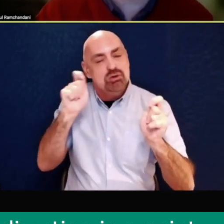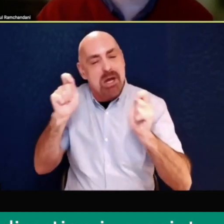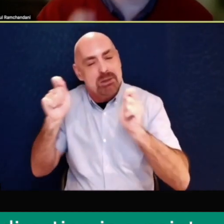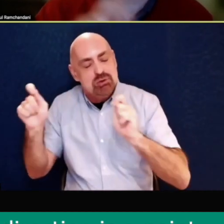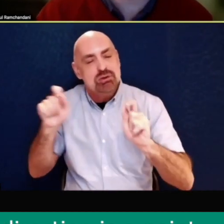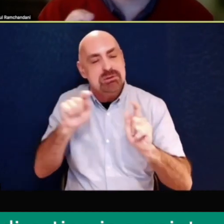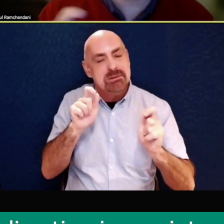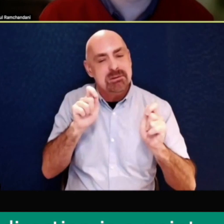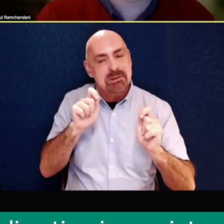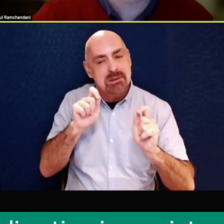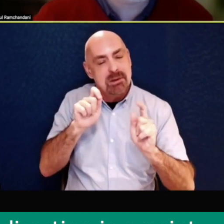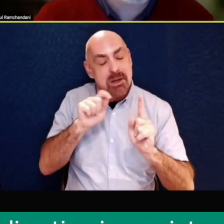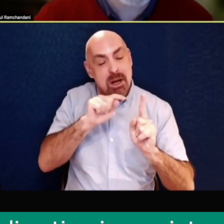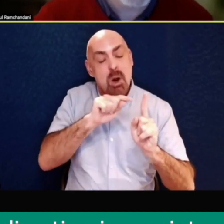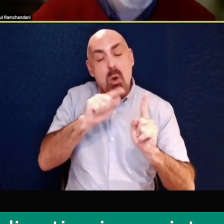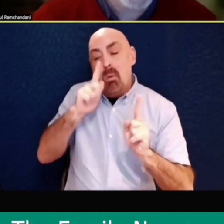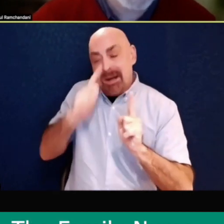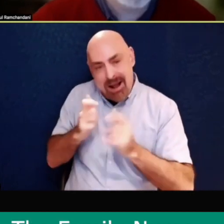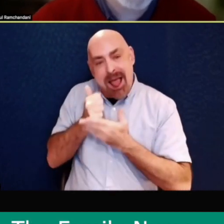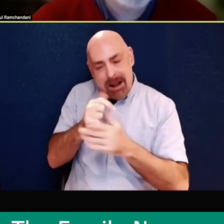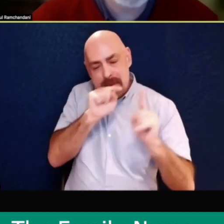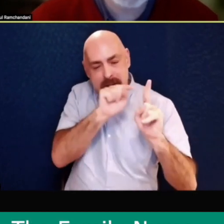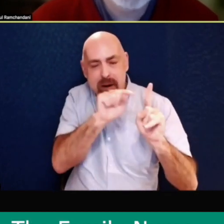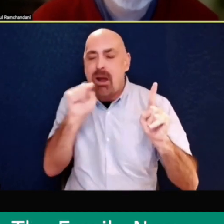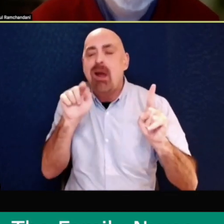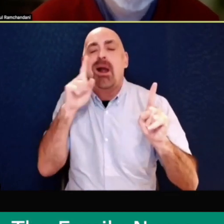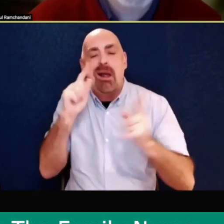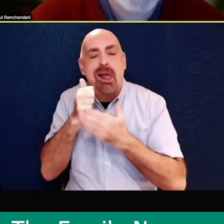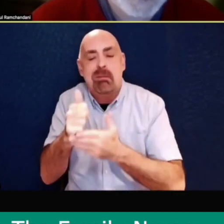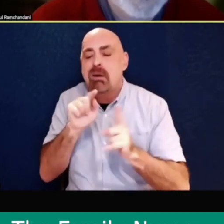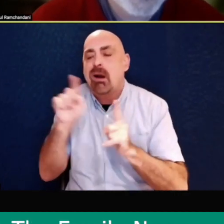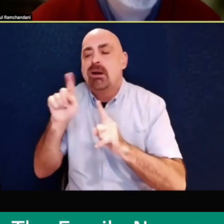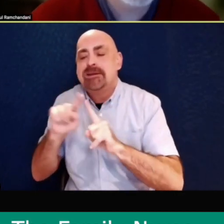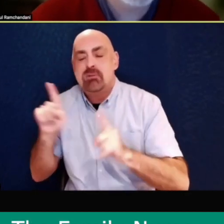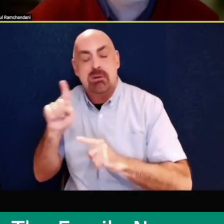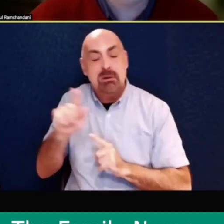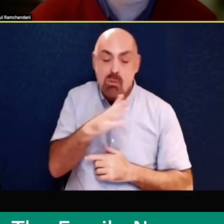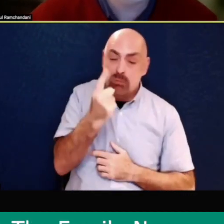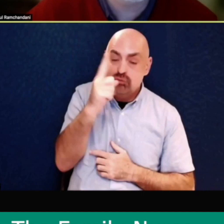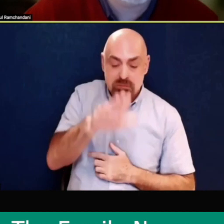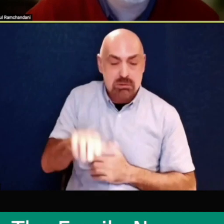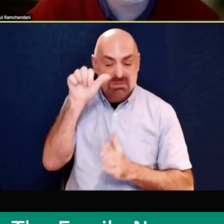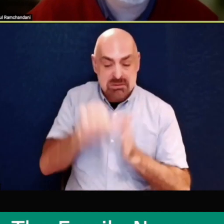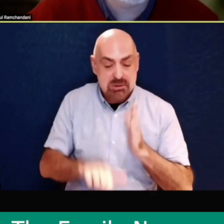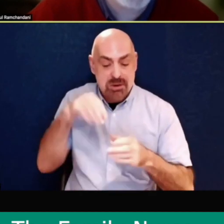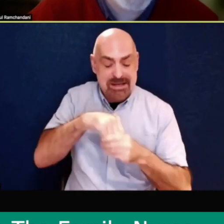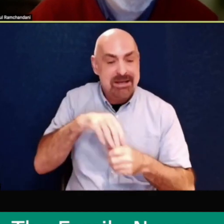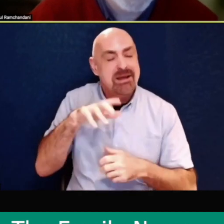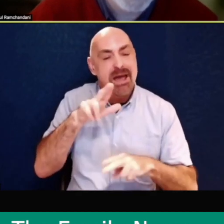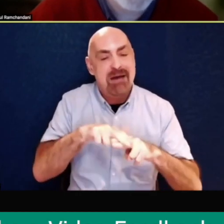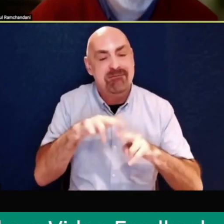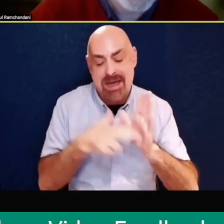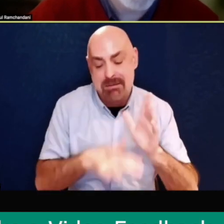changes in direction is a point where we can make a difference. And so we might have a child who starts by being in the family nurse partnership